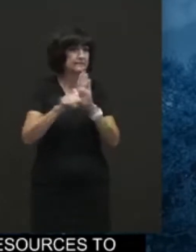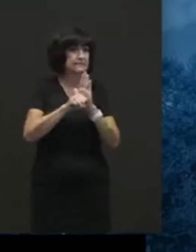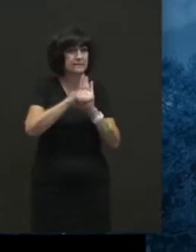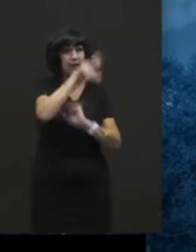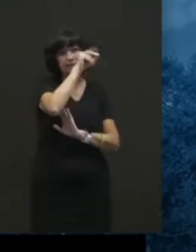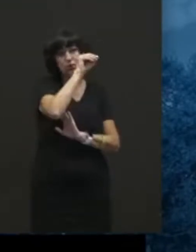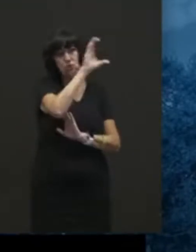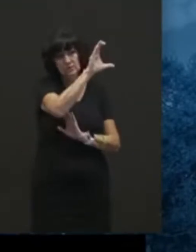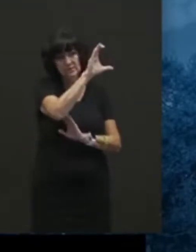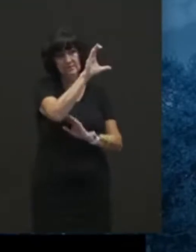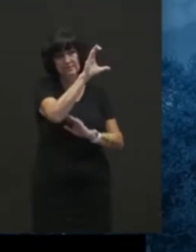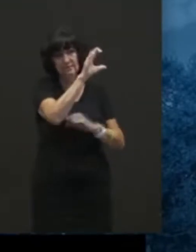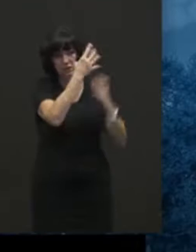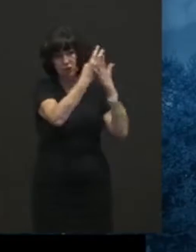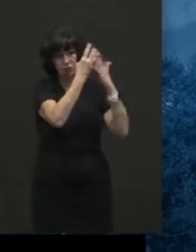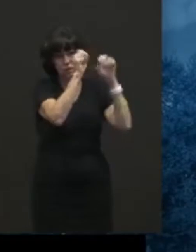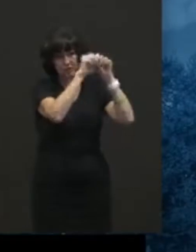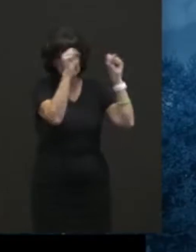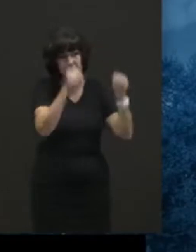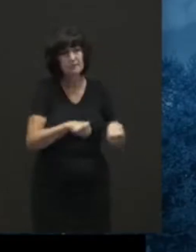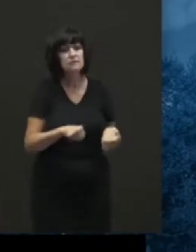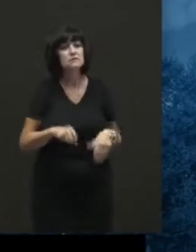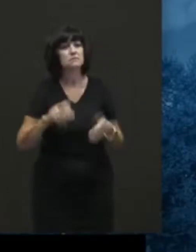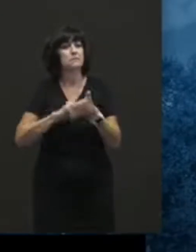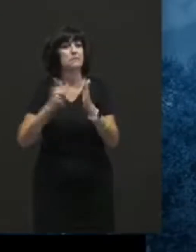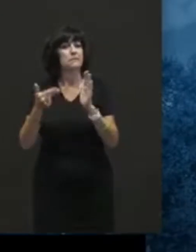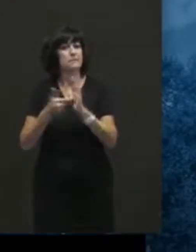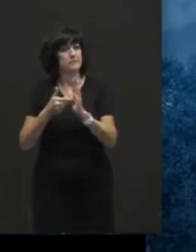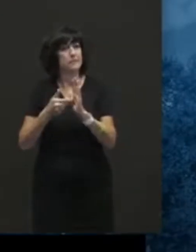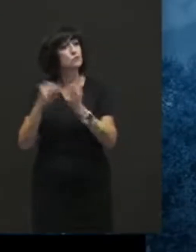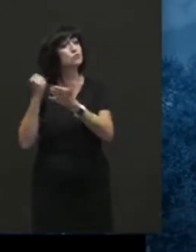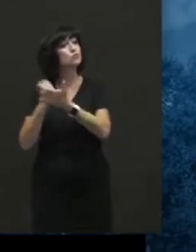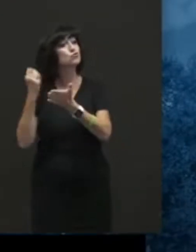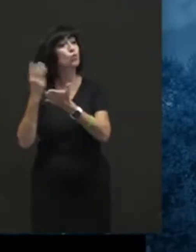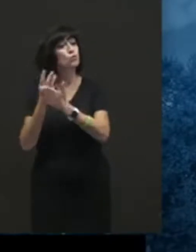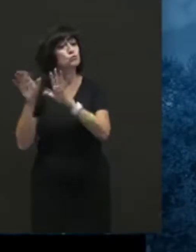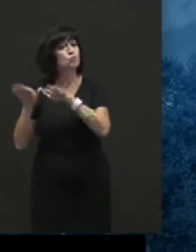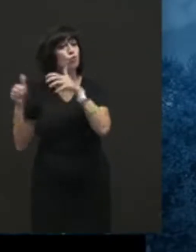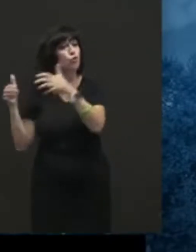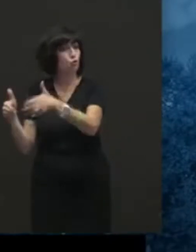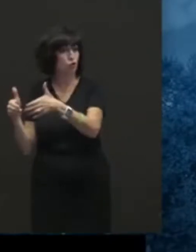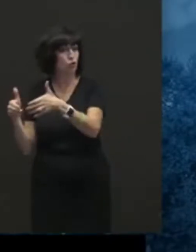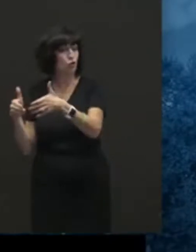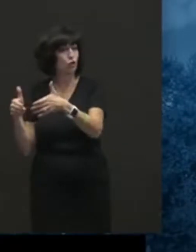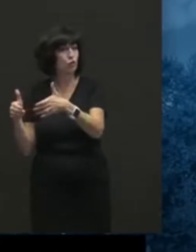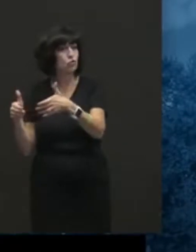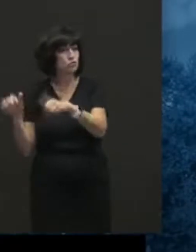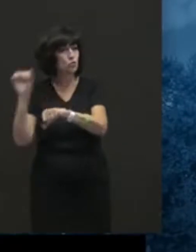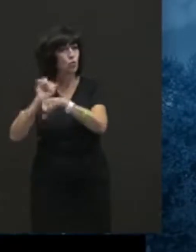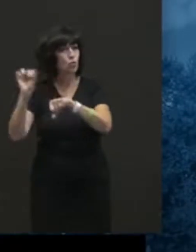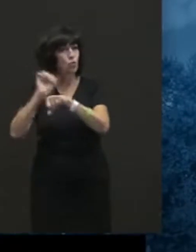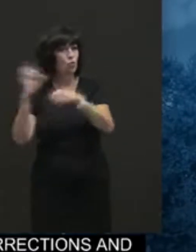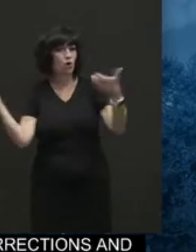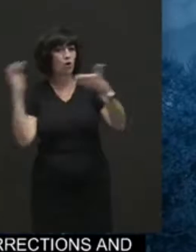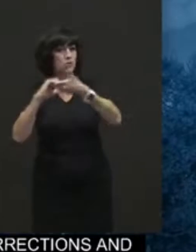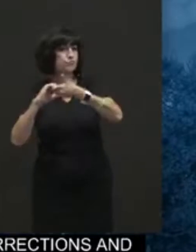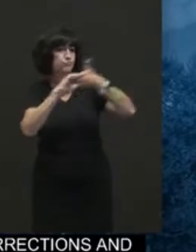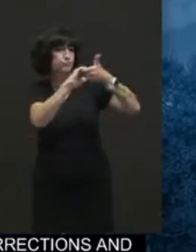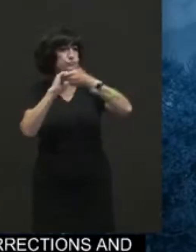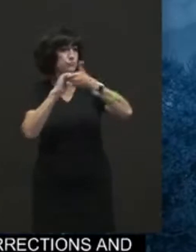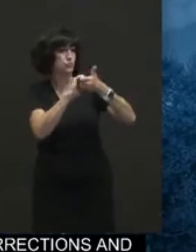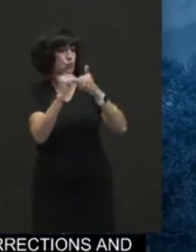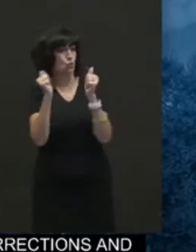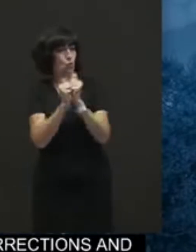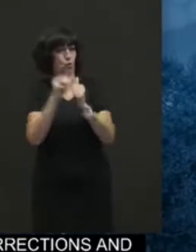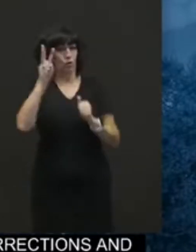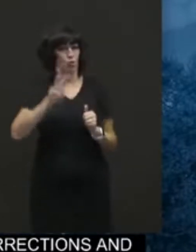and Social Services, working hand in glove with Wilmington PD.